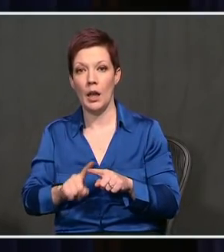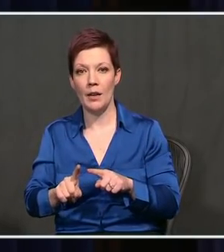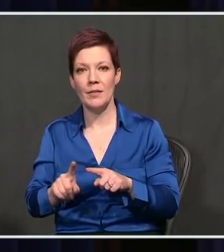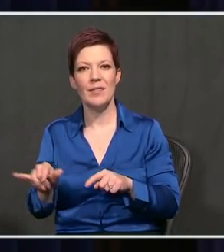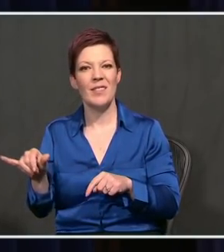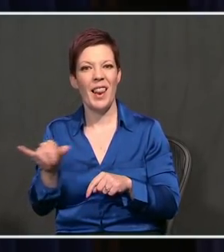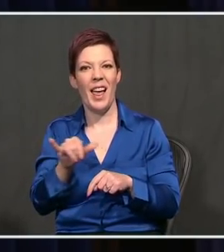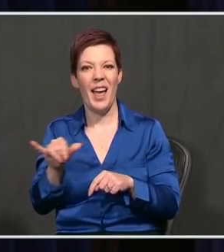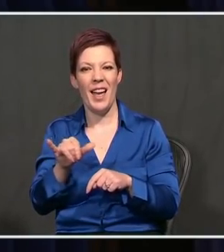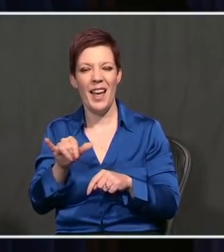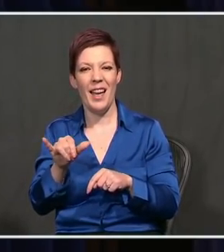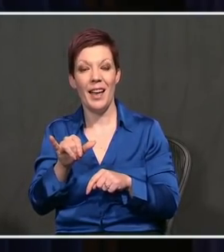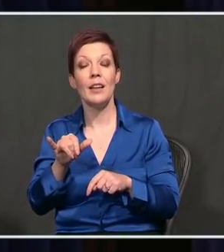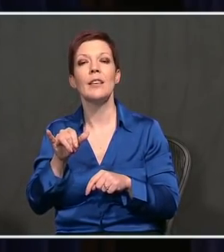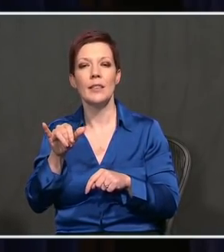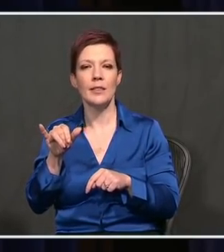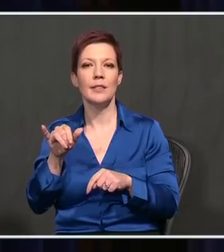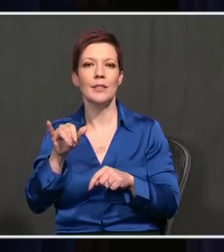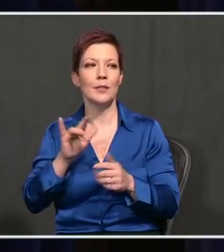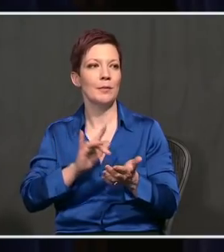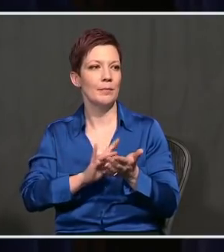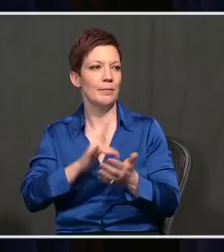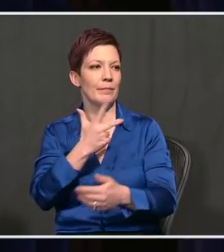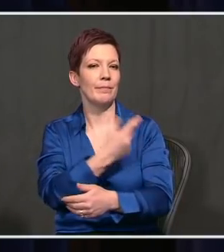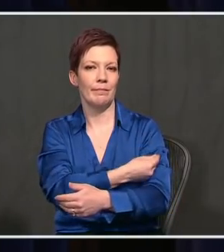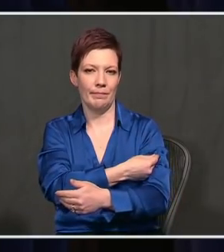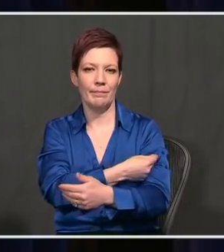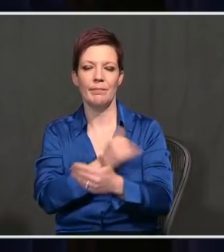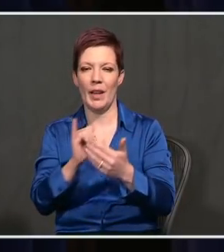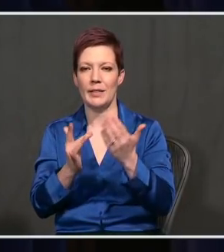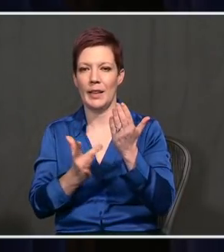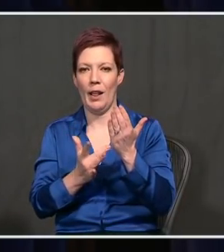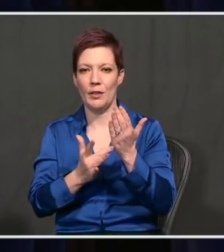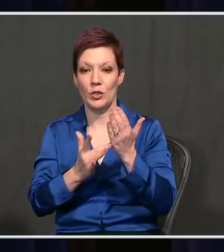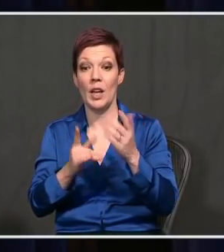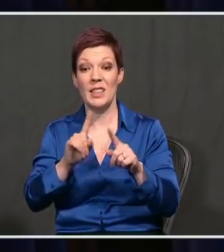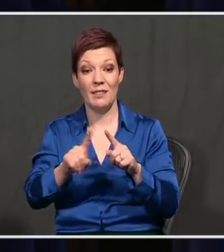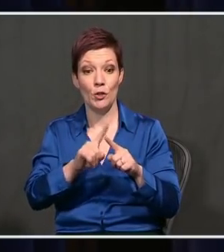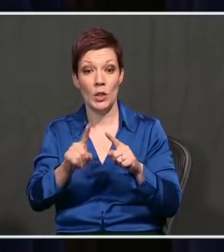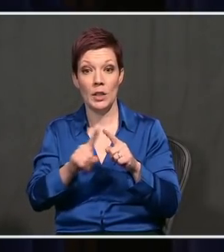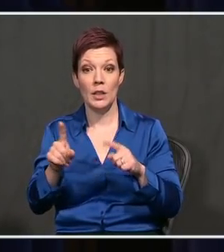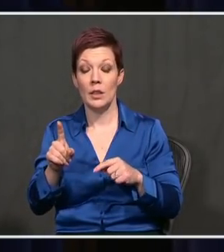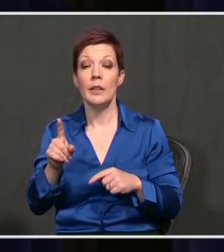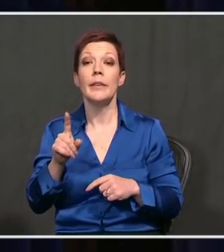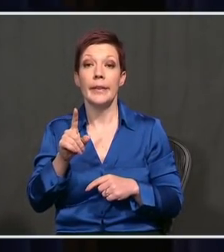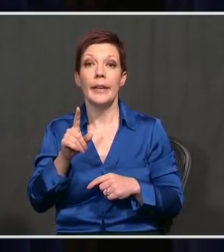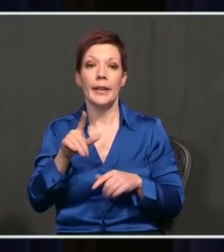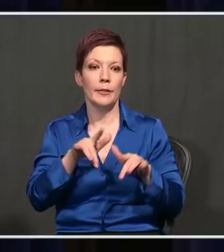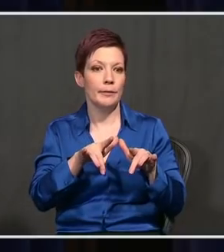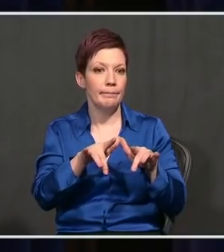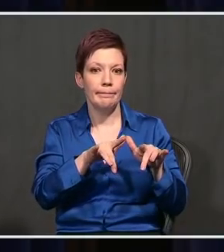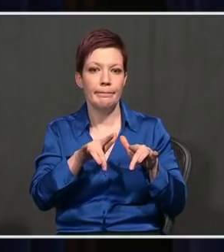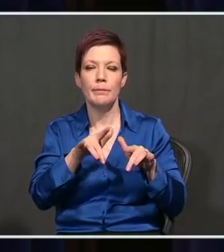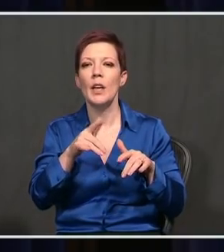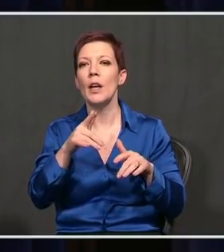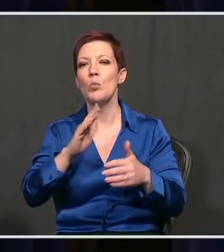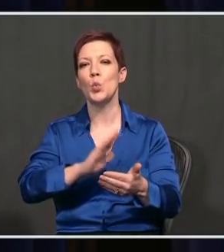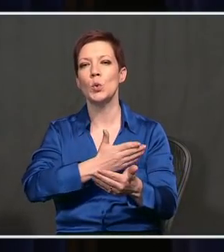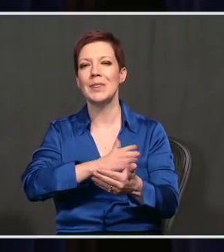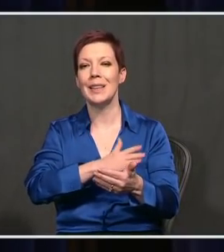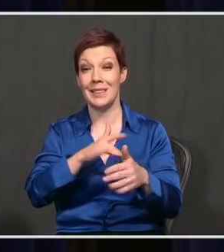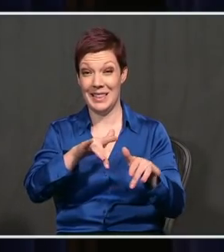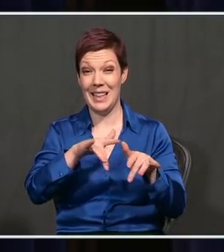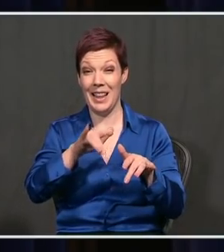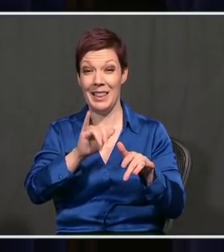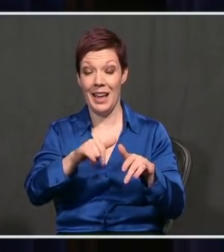of course, the same. Only the tape changes, and you have a very different outcome. It's the same with vaccine. Platform technologies